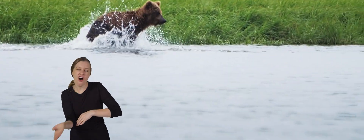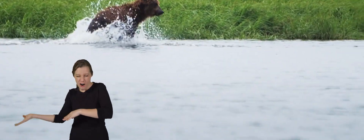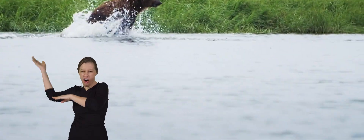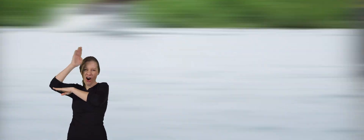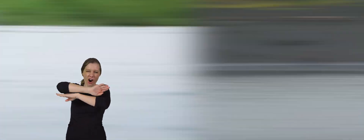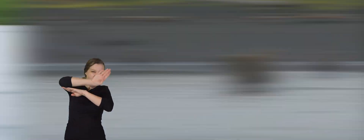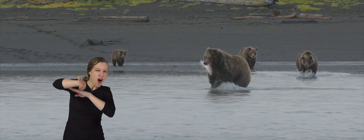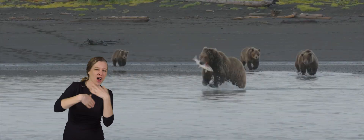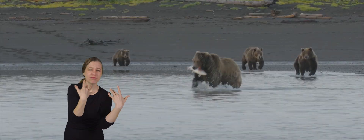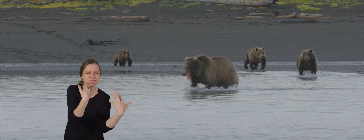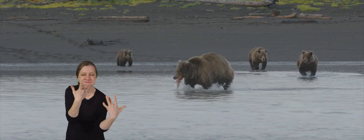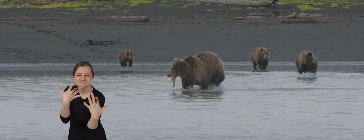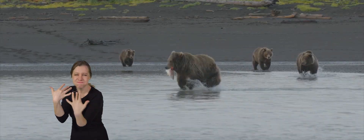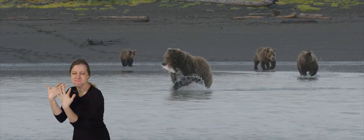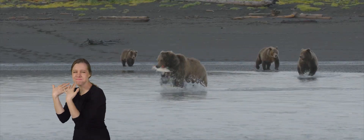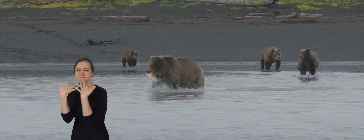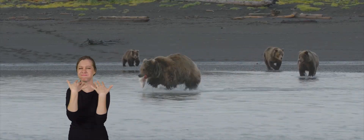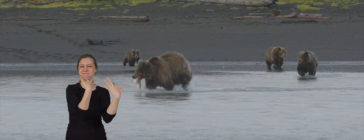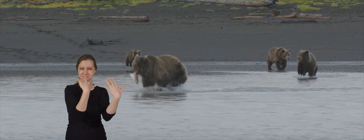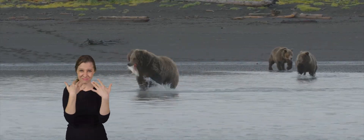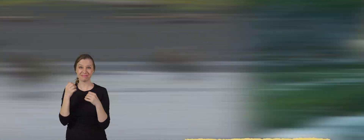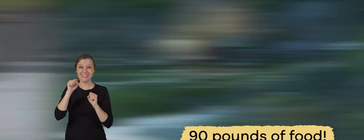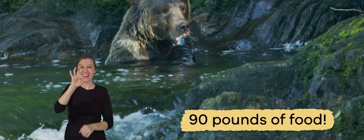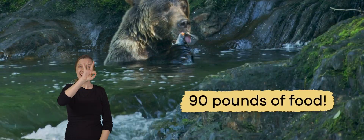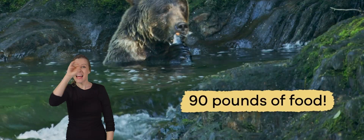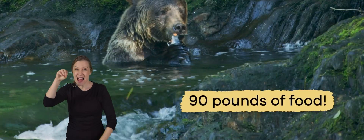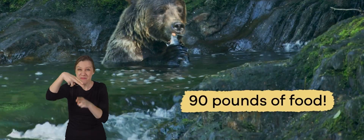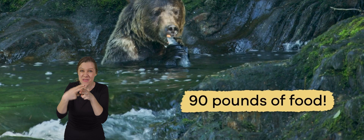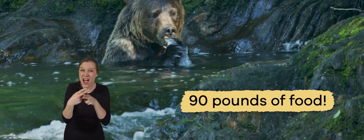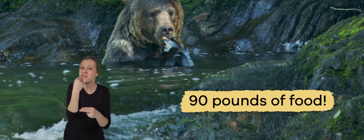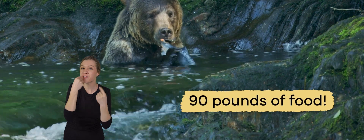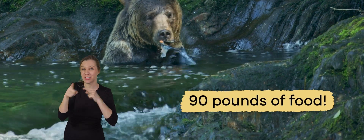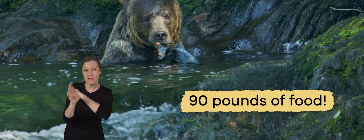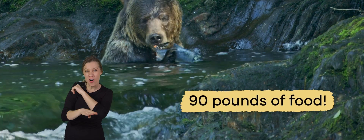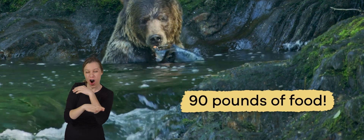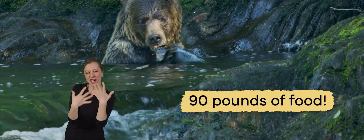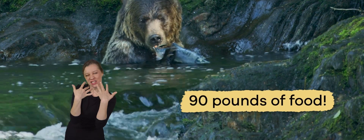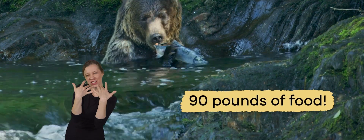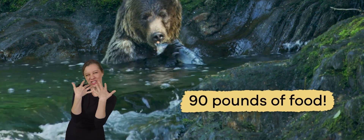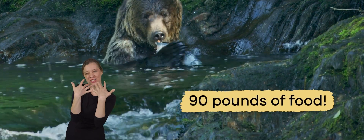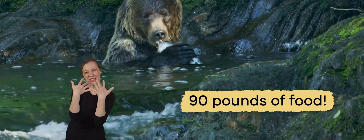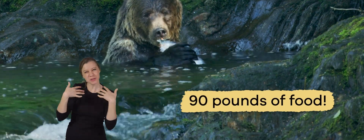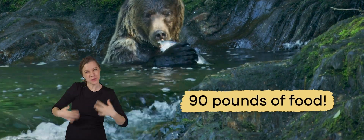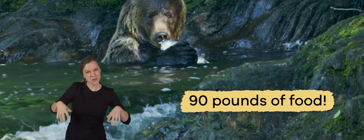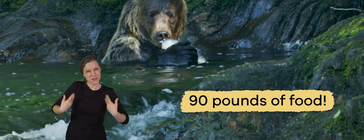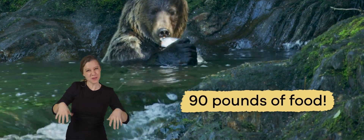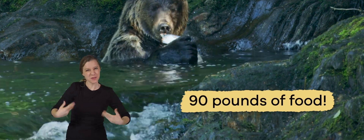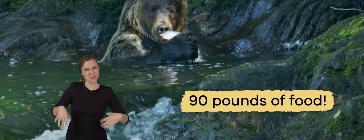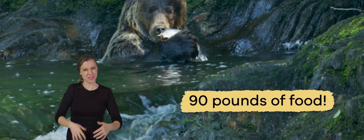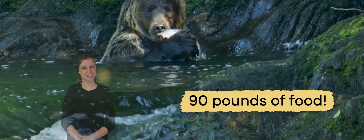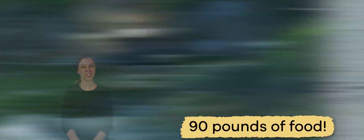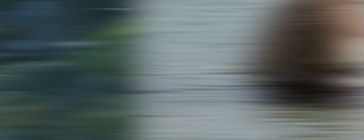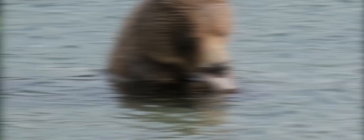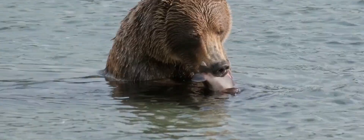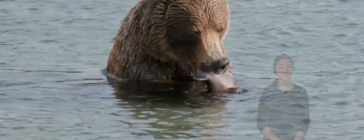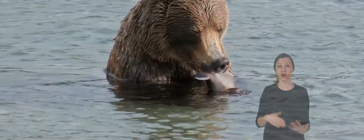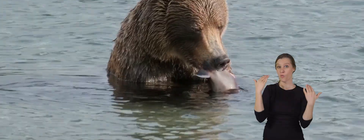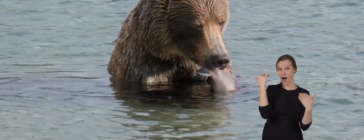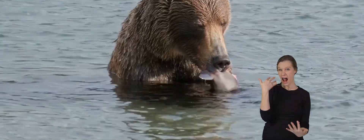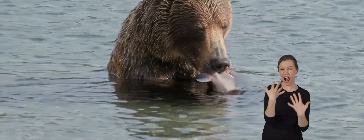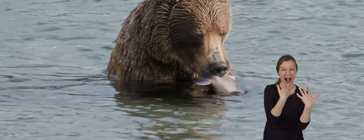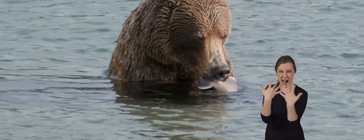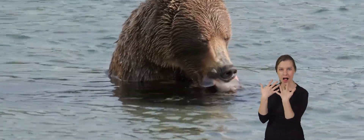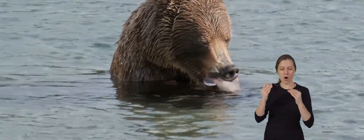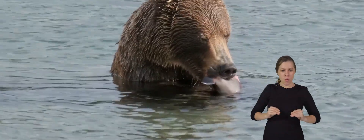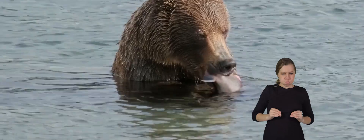brown bears will eat all day and night, which can be up to 90 pounds of food during the fall? This